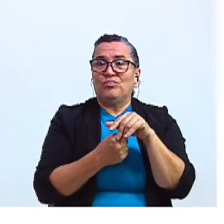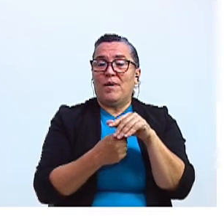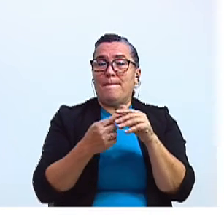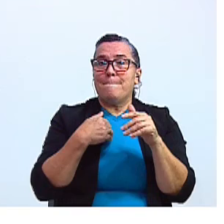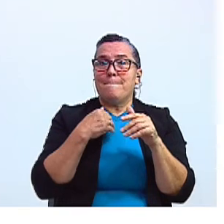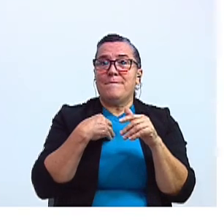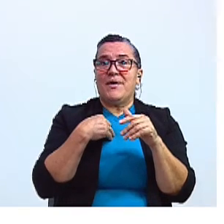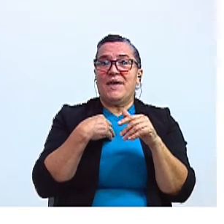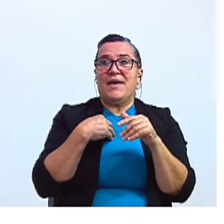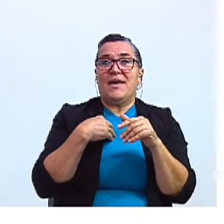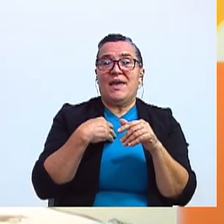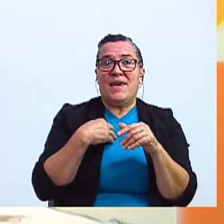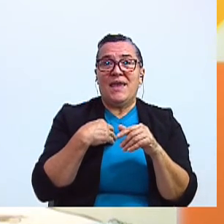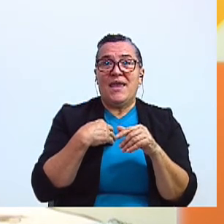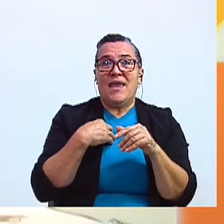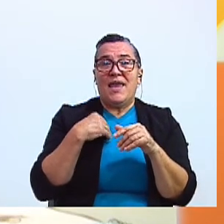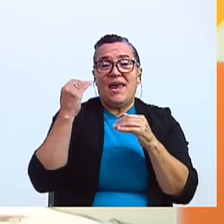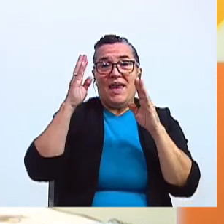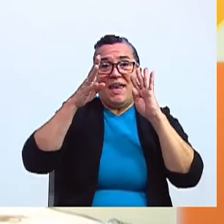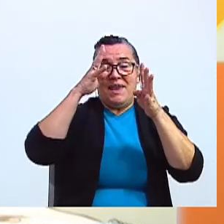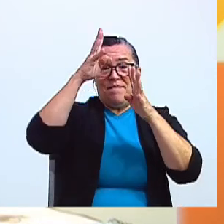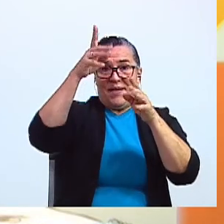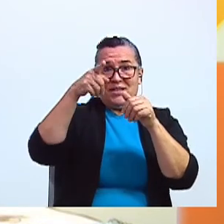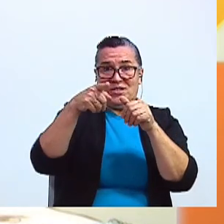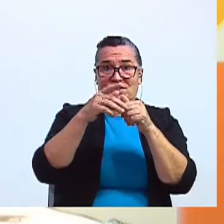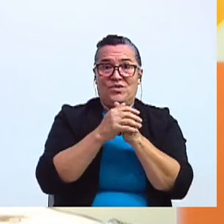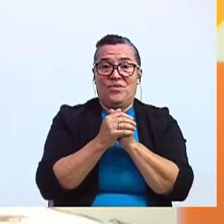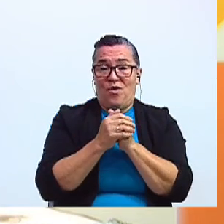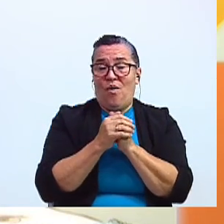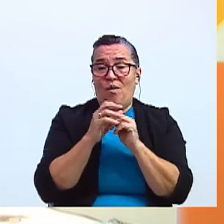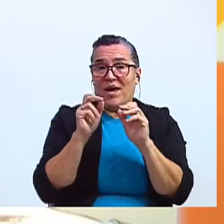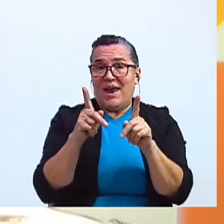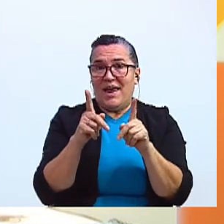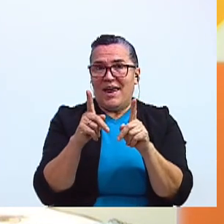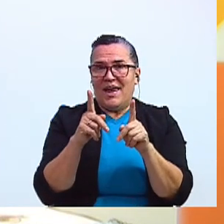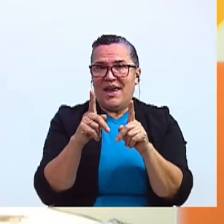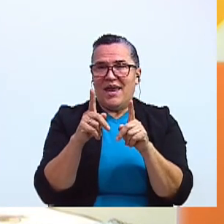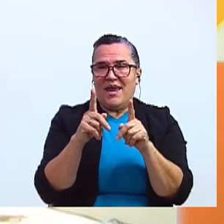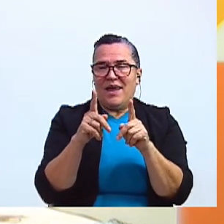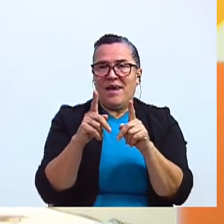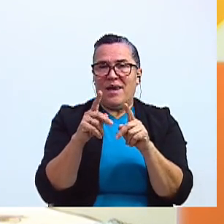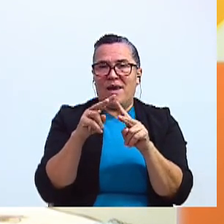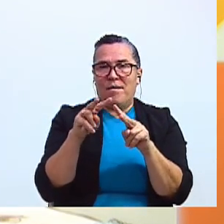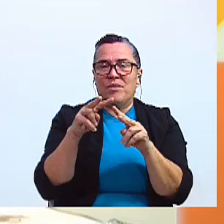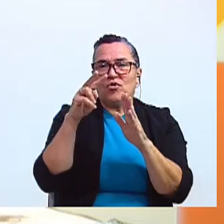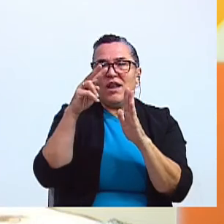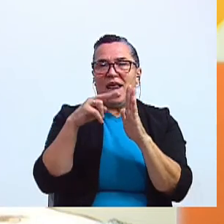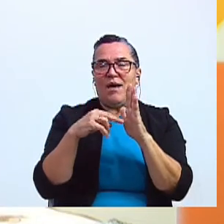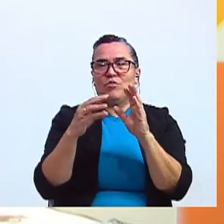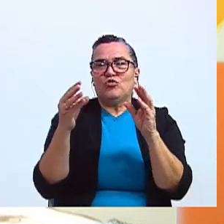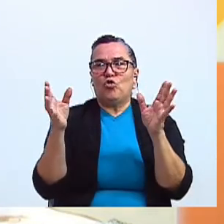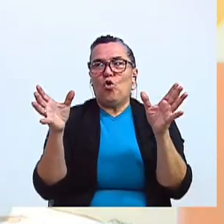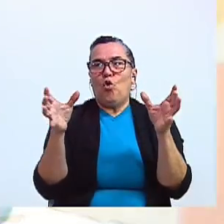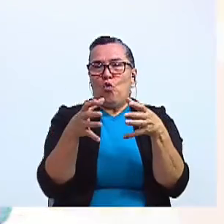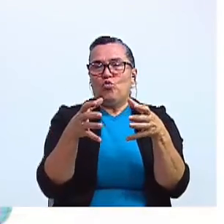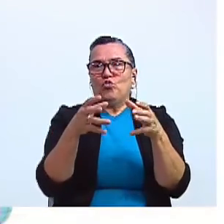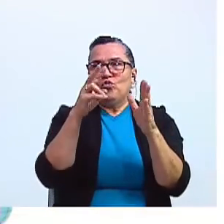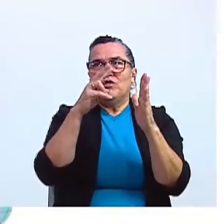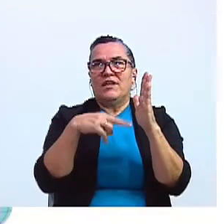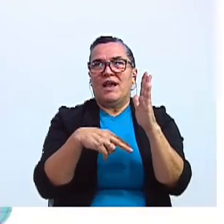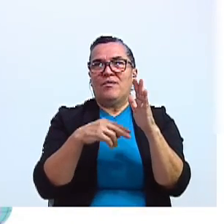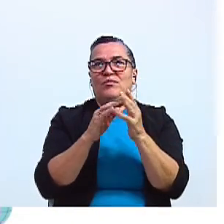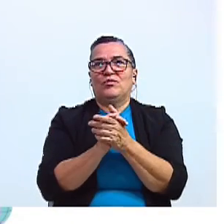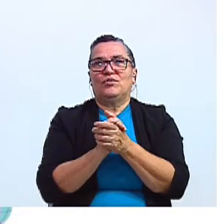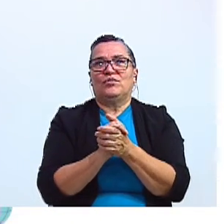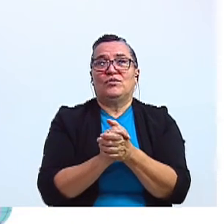invention. I want to show you my invention, okay? Let's read it together. Very good.